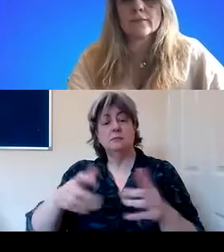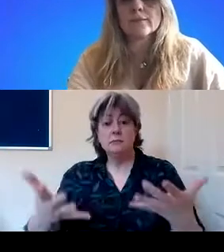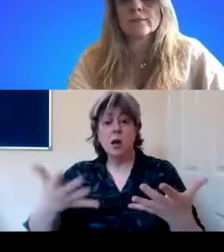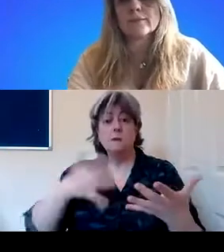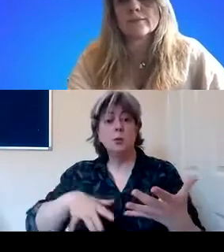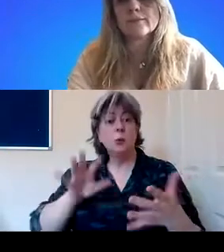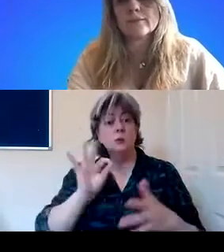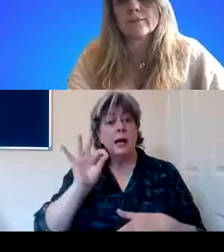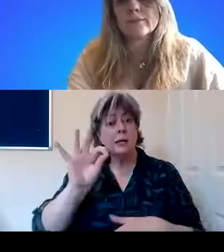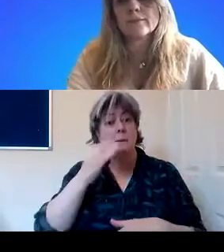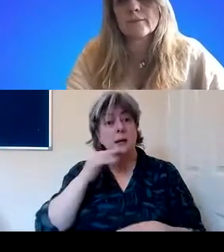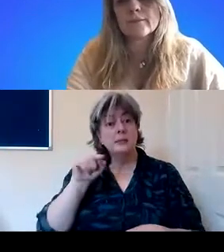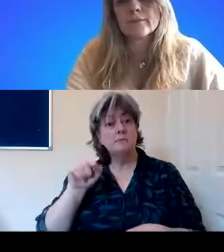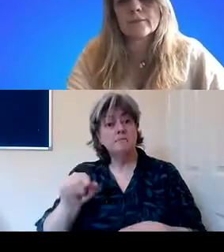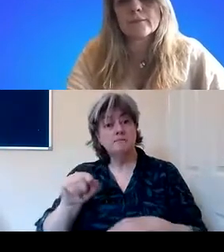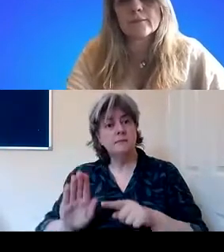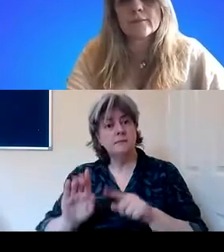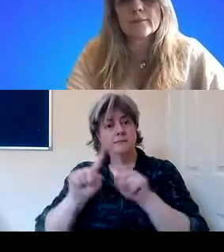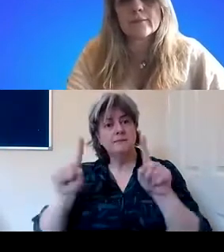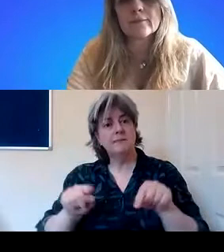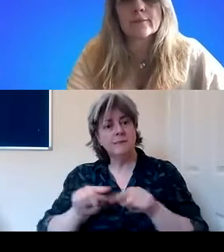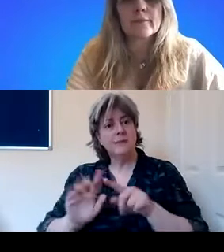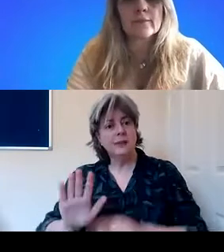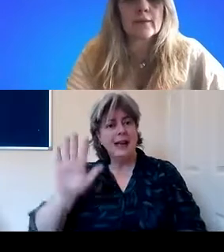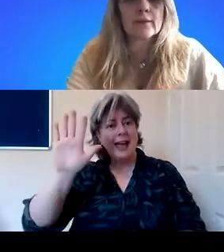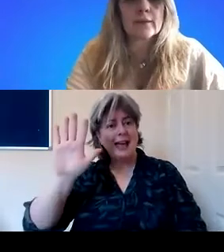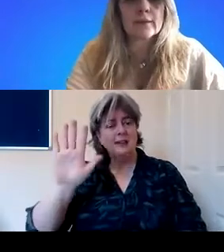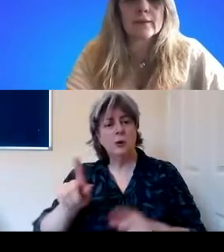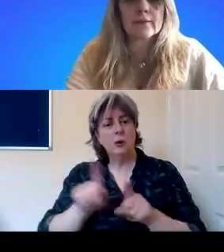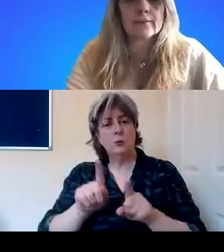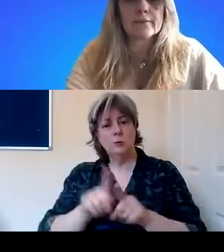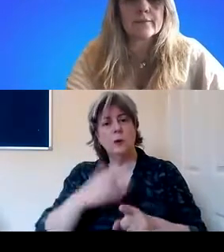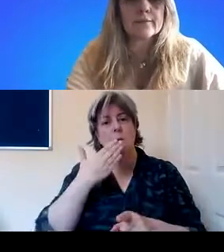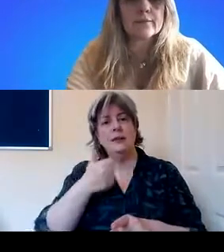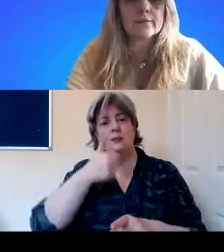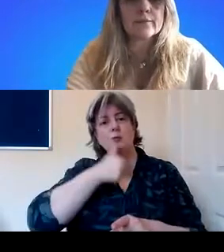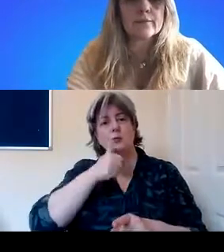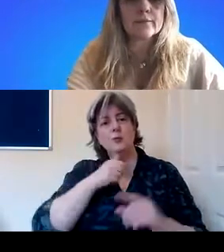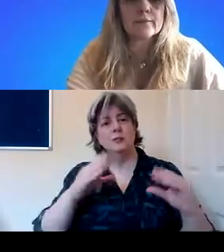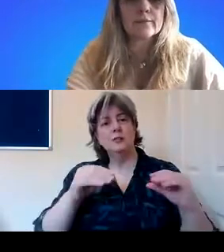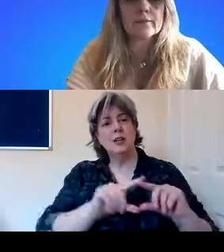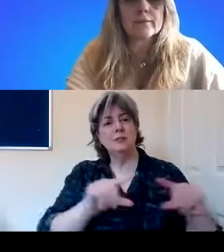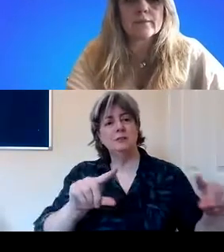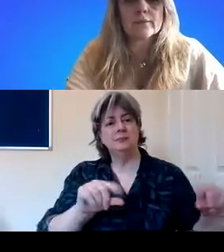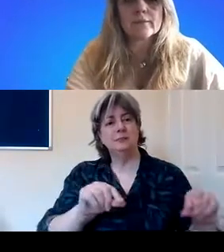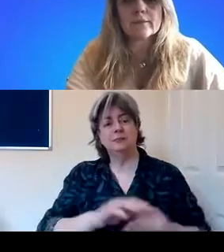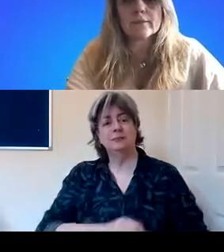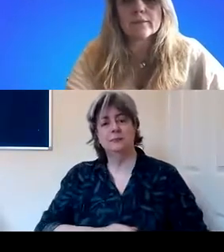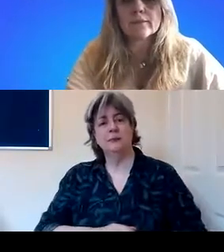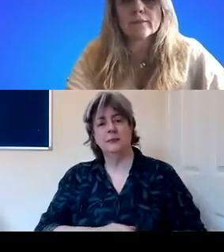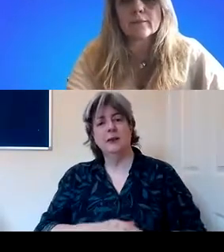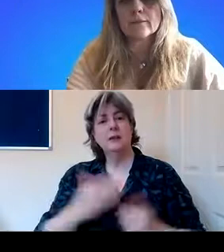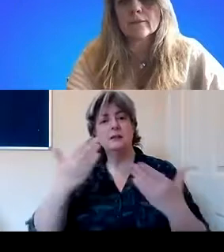of your screen. Alternatively, please use the chat function and these can be read out on your behalf. We are recording this